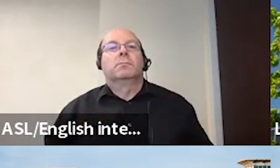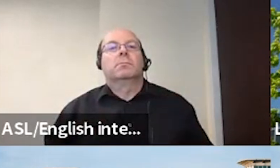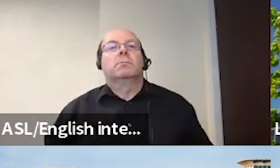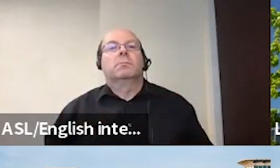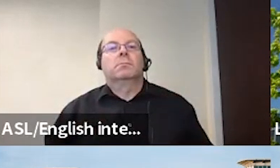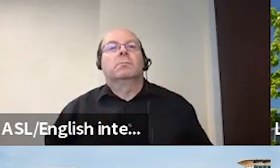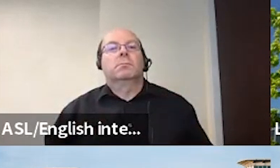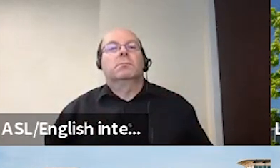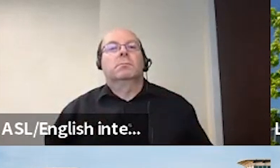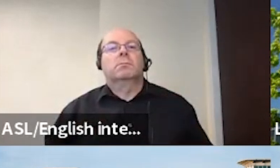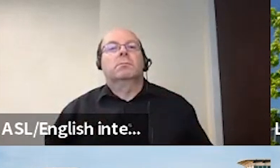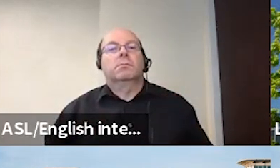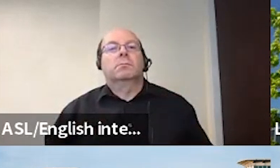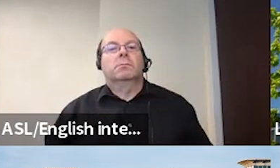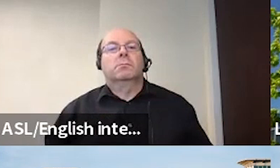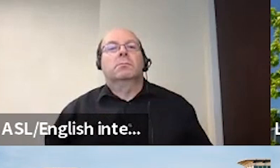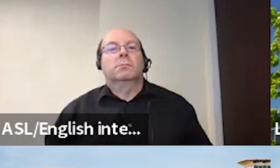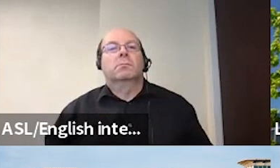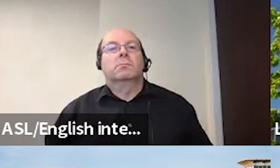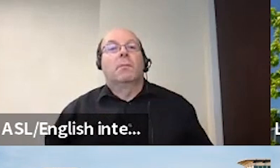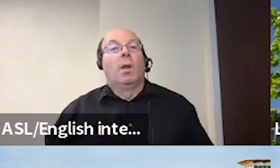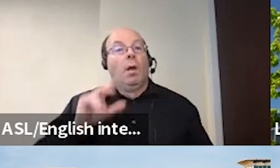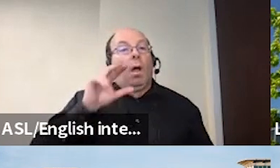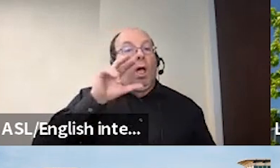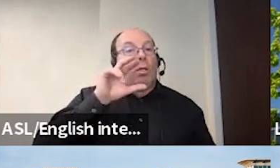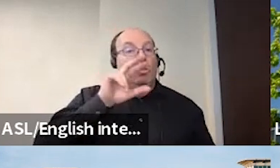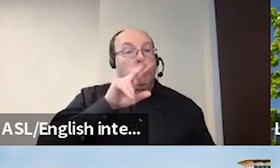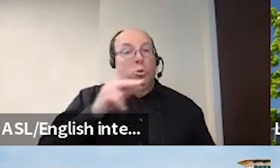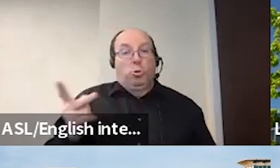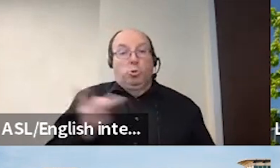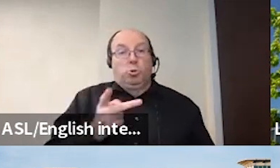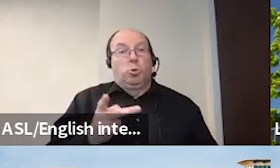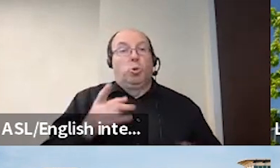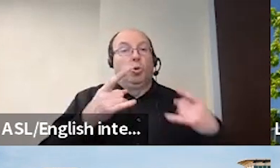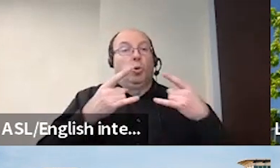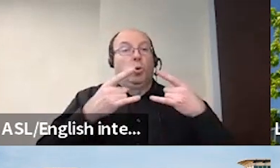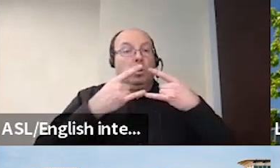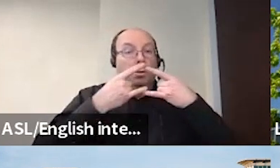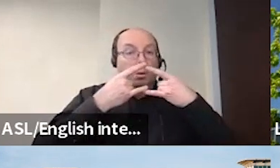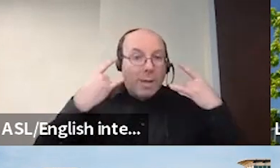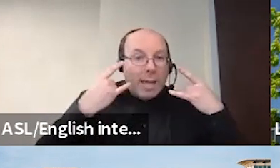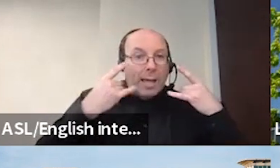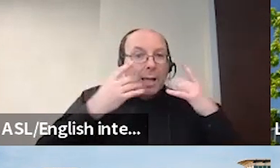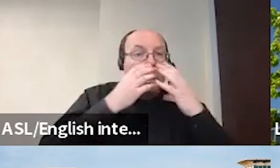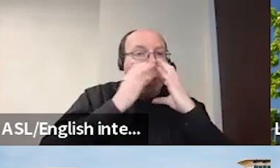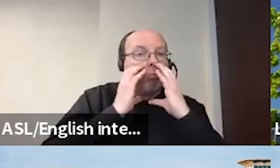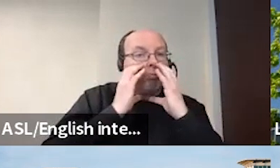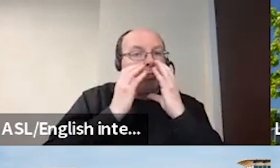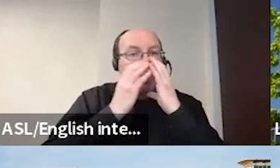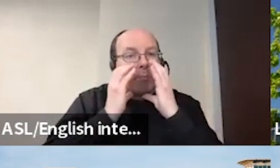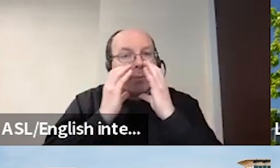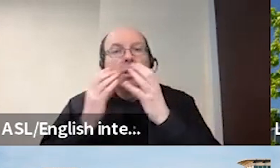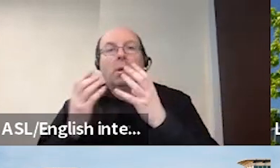of Omicron comparing both of those two types of things. Again, remember, all cloth masks are not made the same. Some